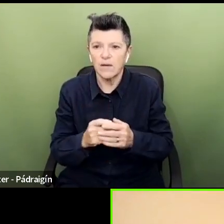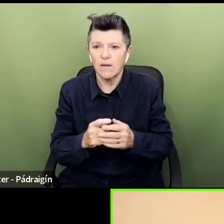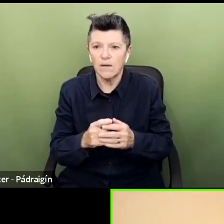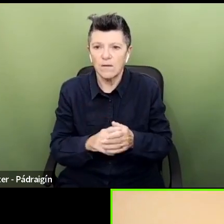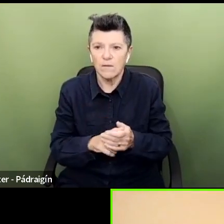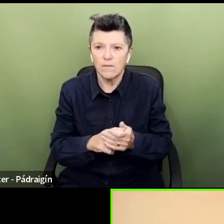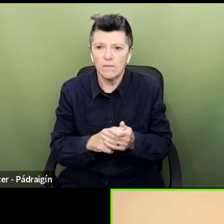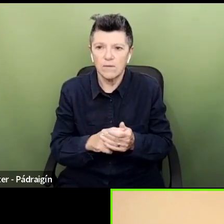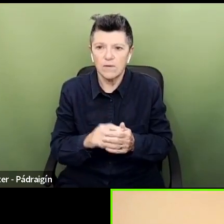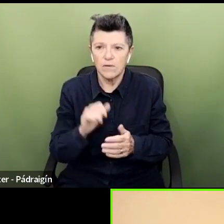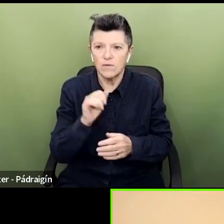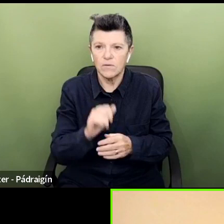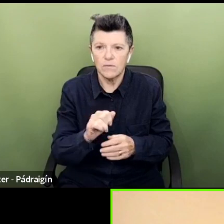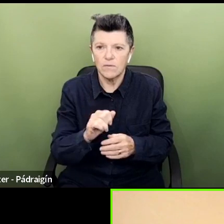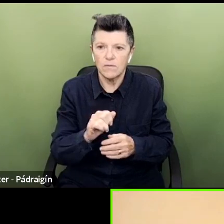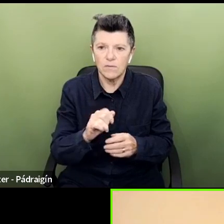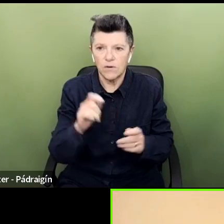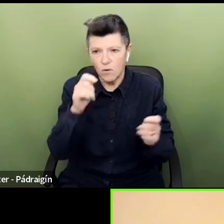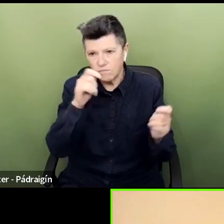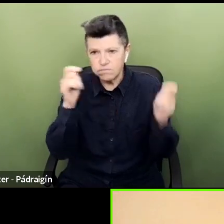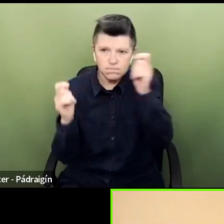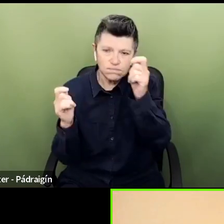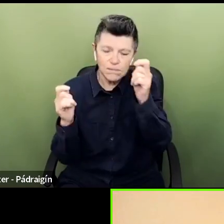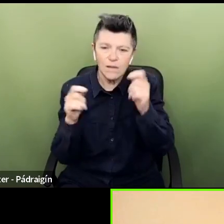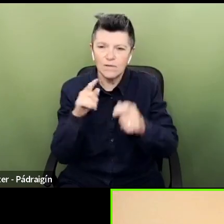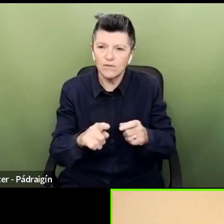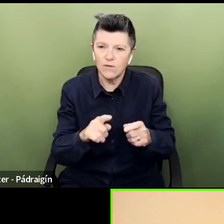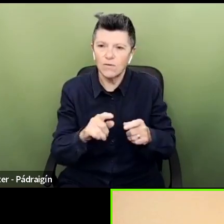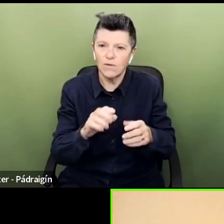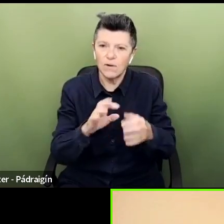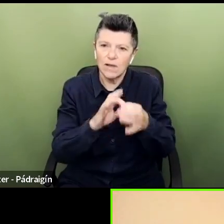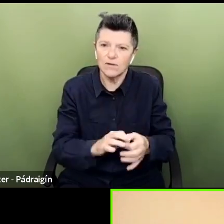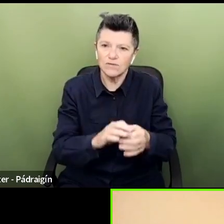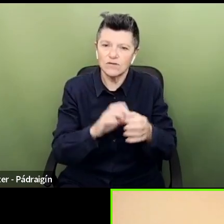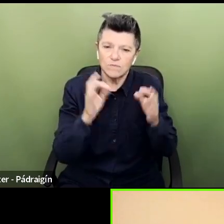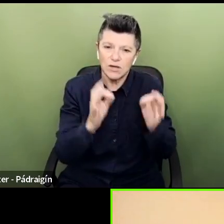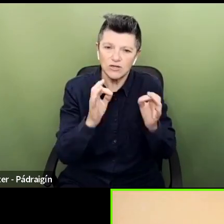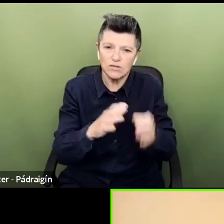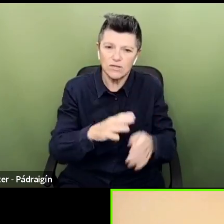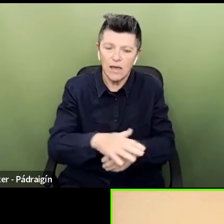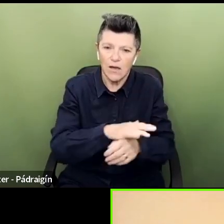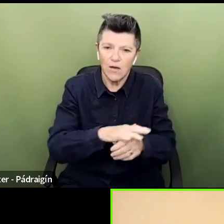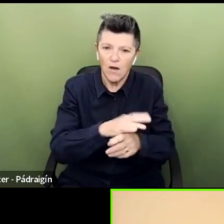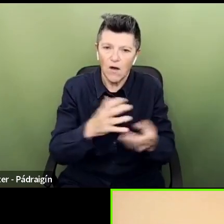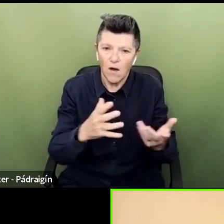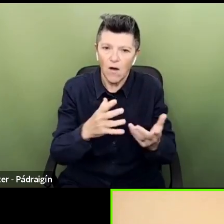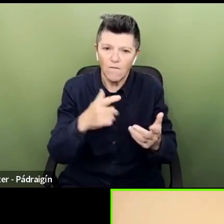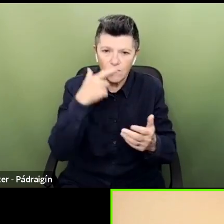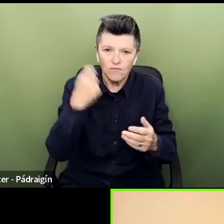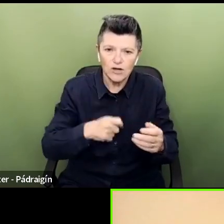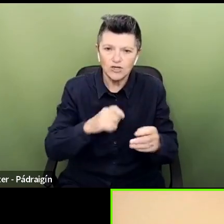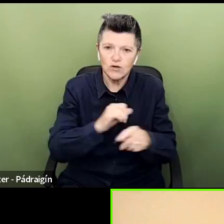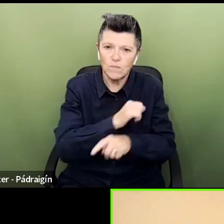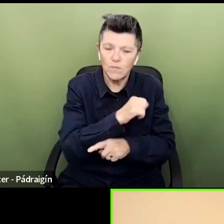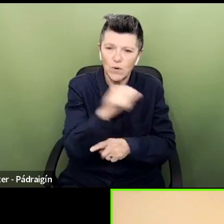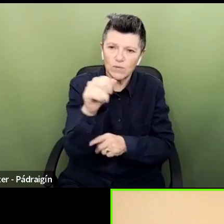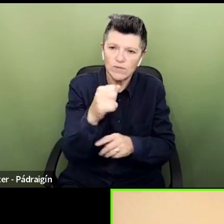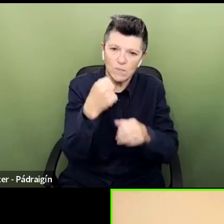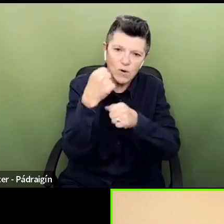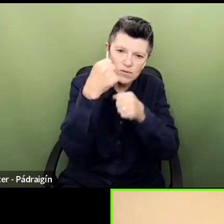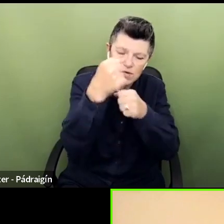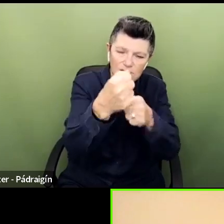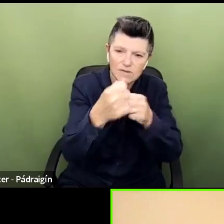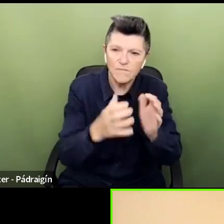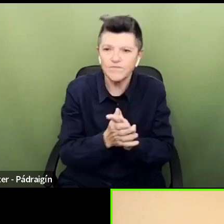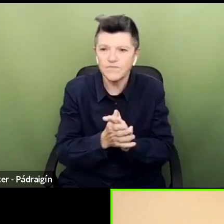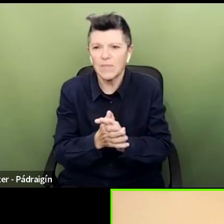your specialization in Russian protest, how would you comment on the fact that the majority of the current anti-war protesters